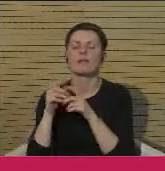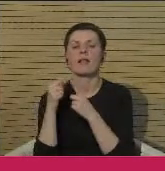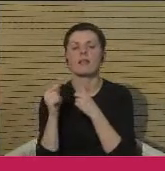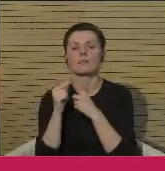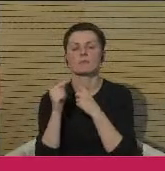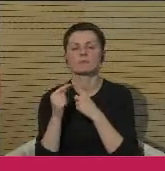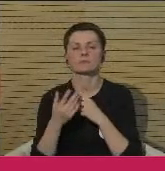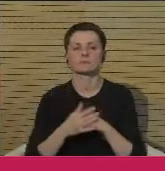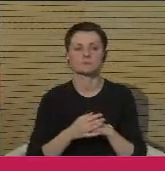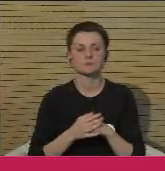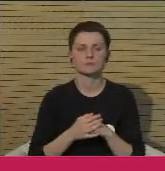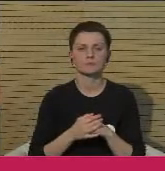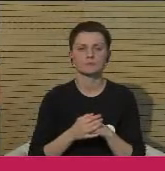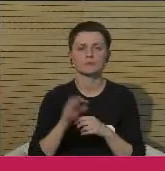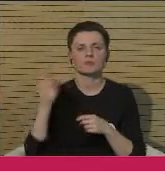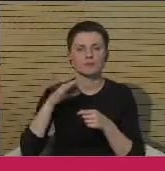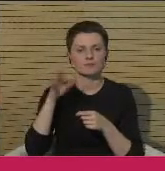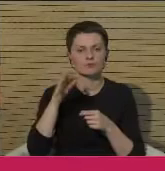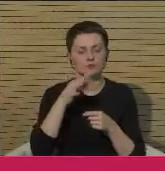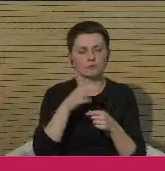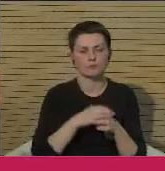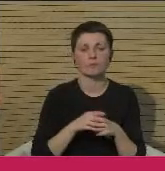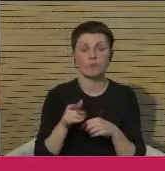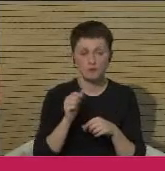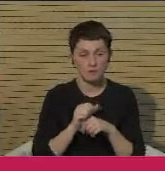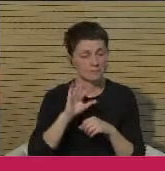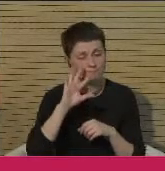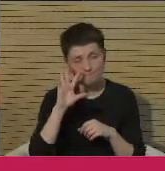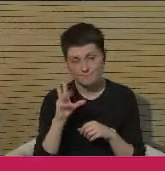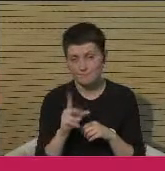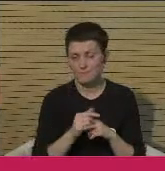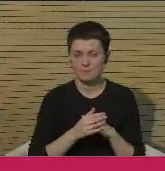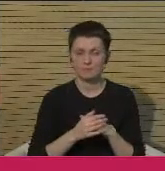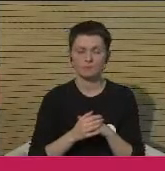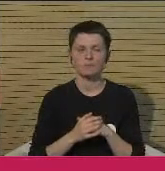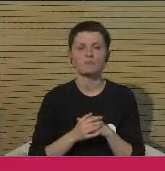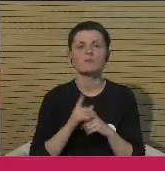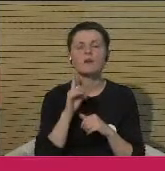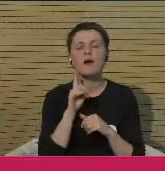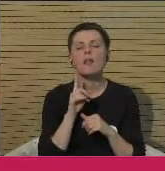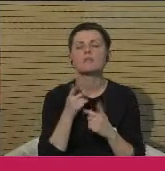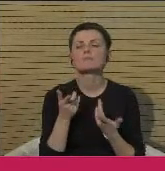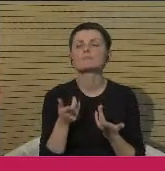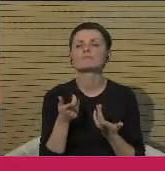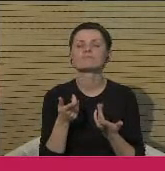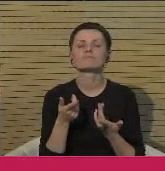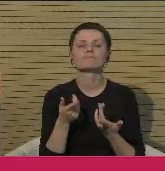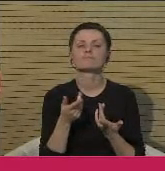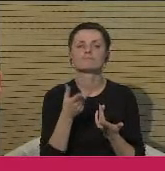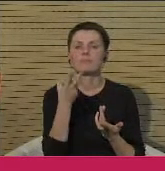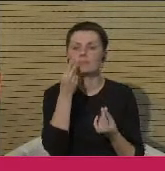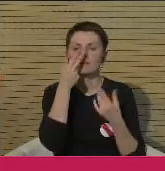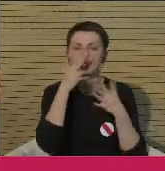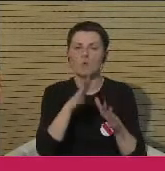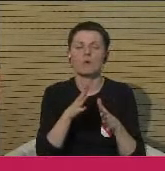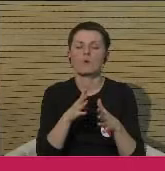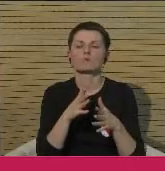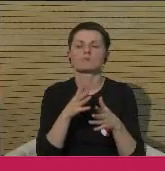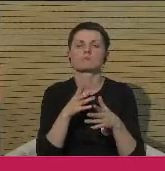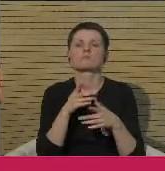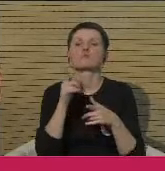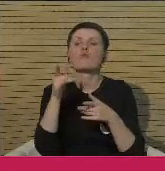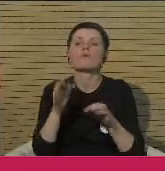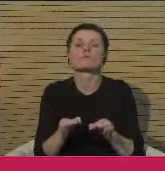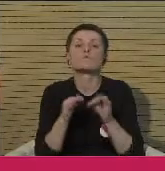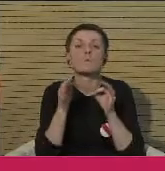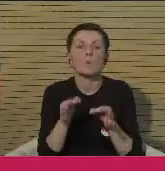red, green and white, with some local or folk symbols that are beautiful,